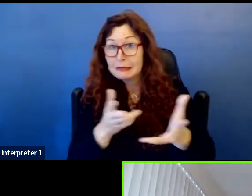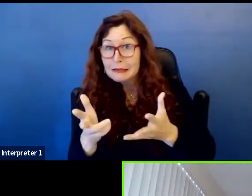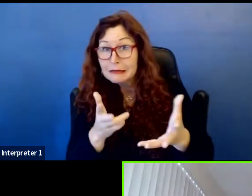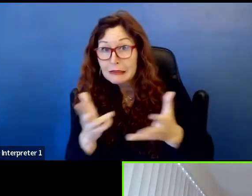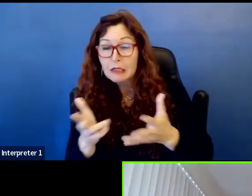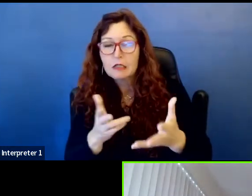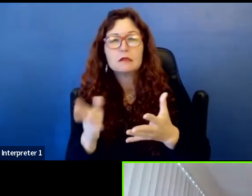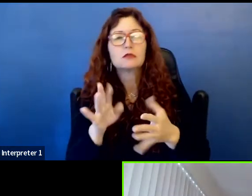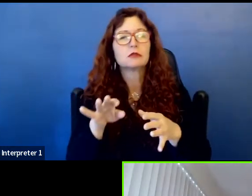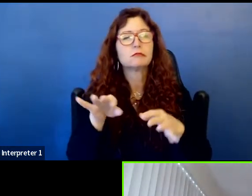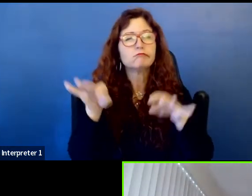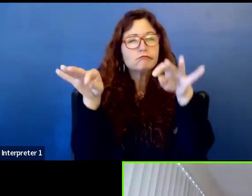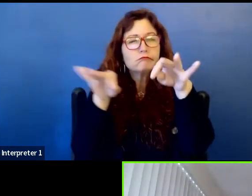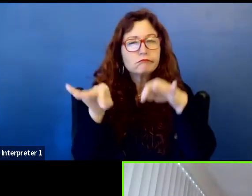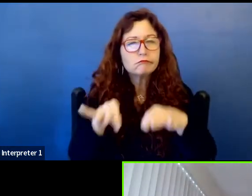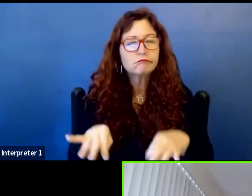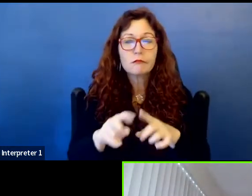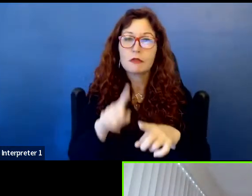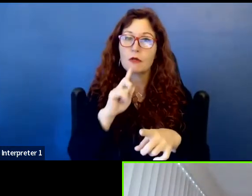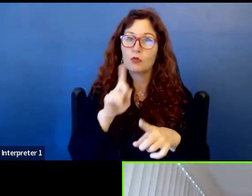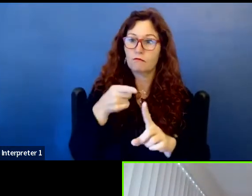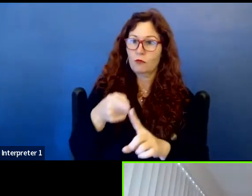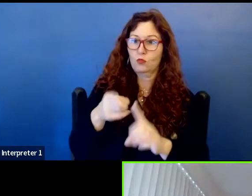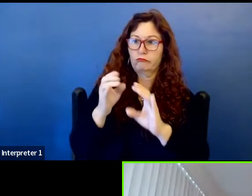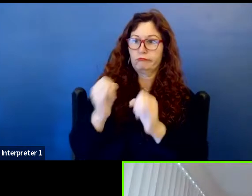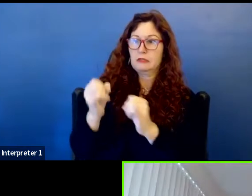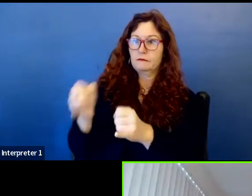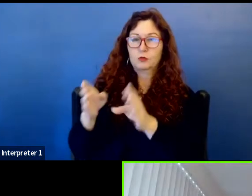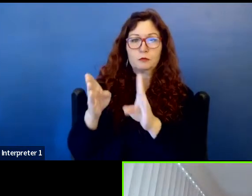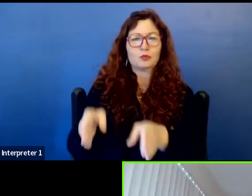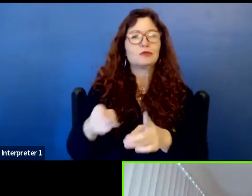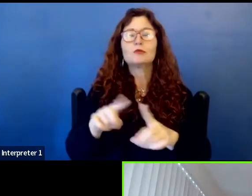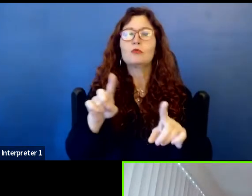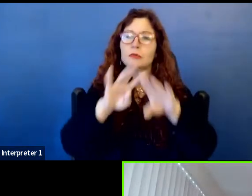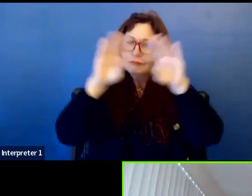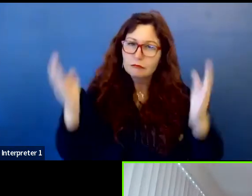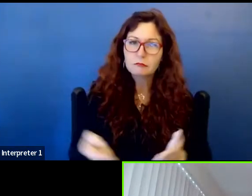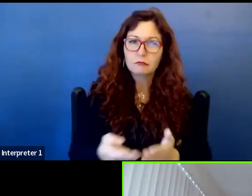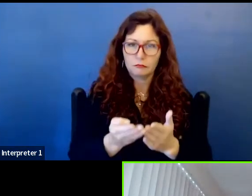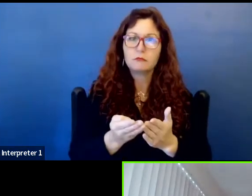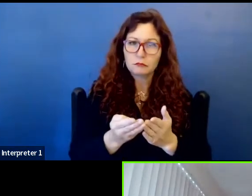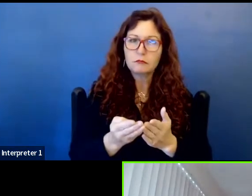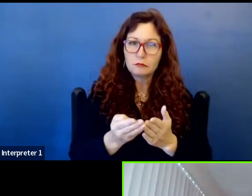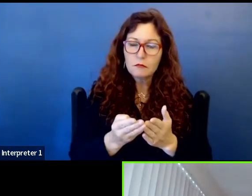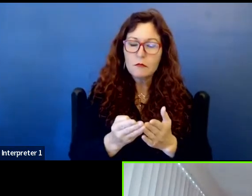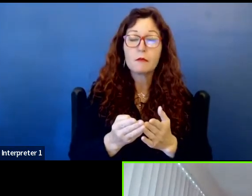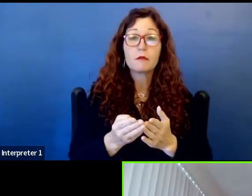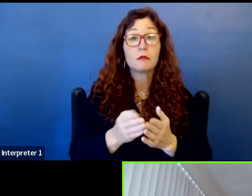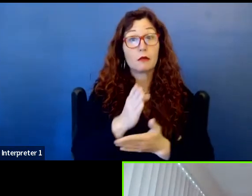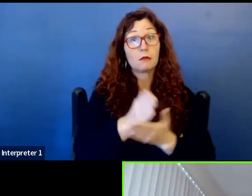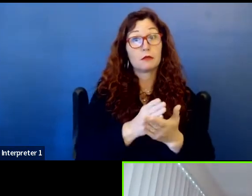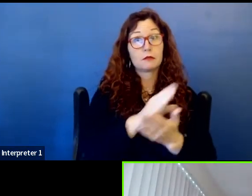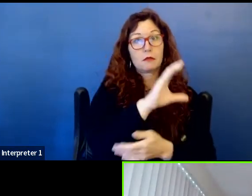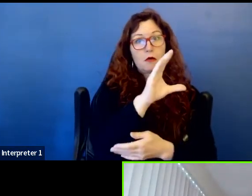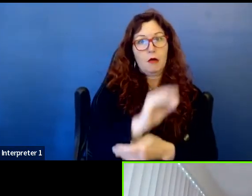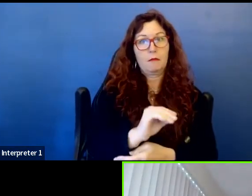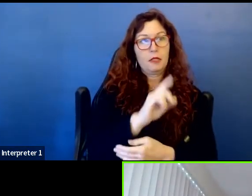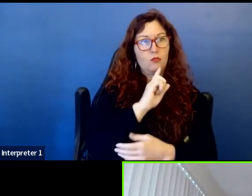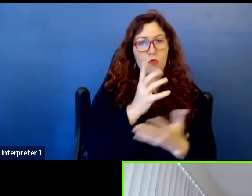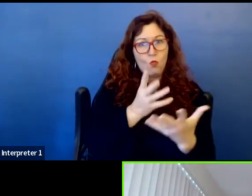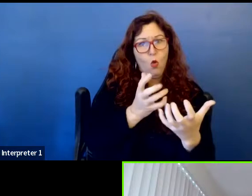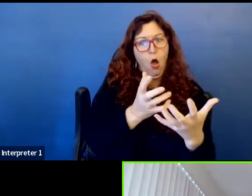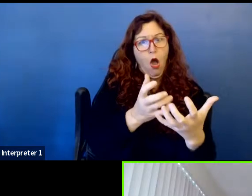a black jobs crisis and there could be support also for employers who are ready to make a more hospitable environment for black